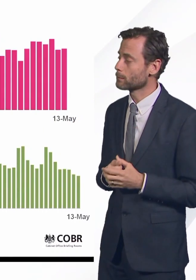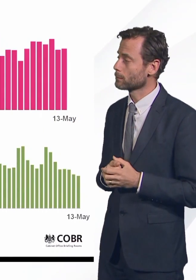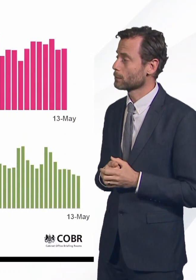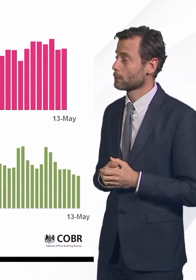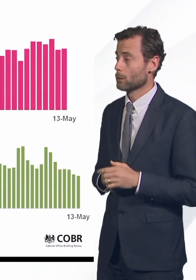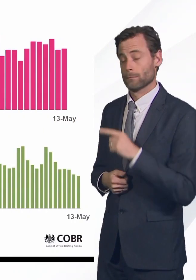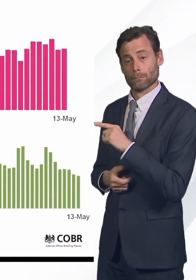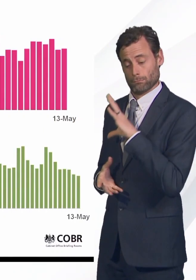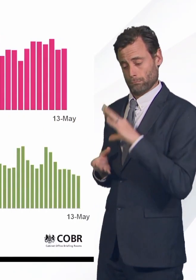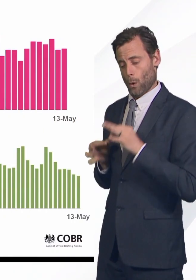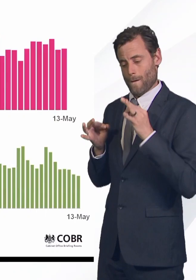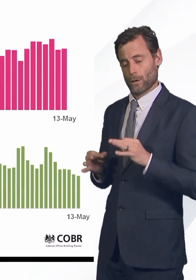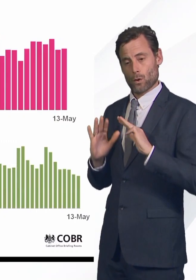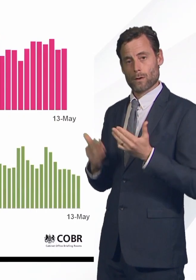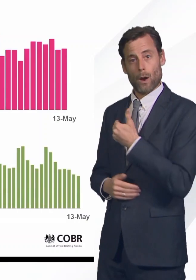o'clock this morning,